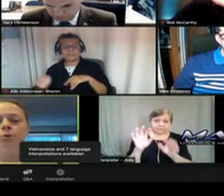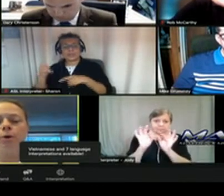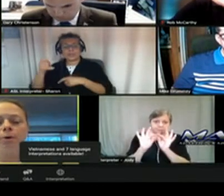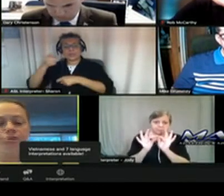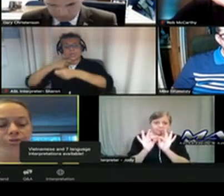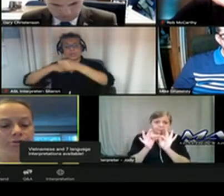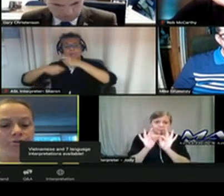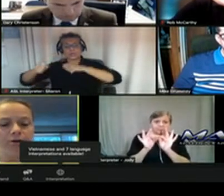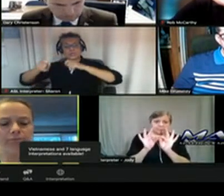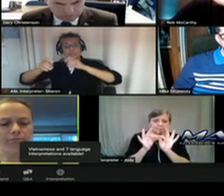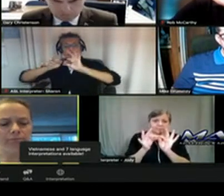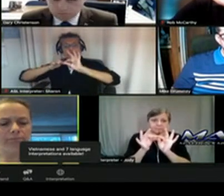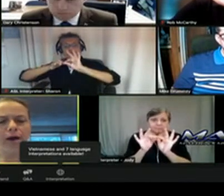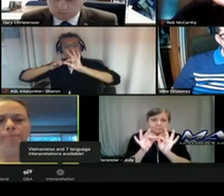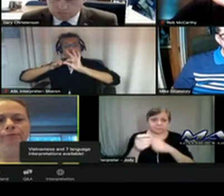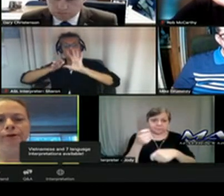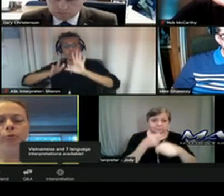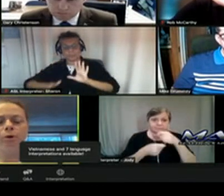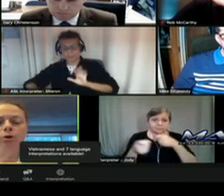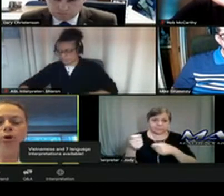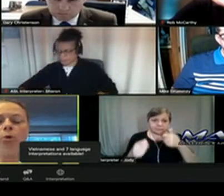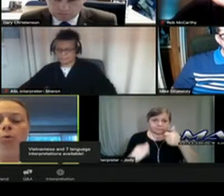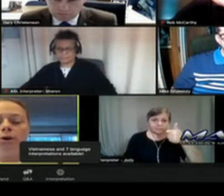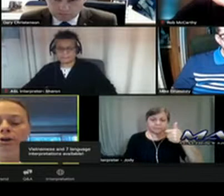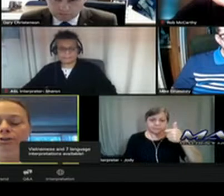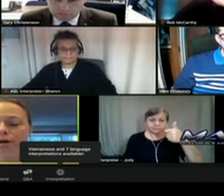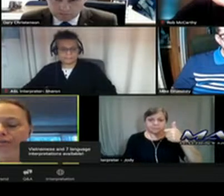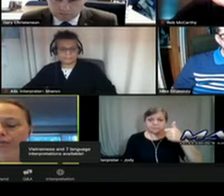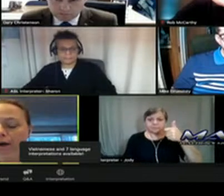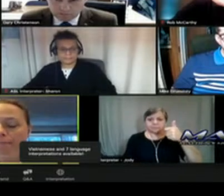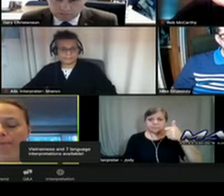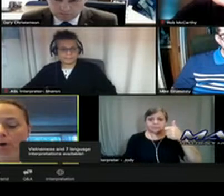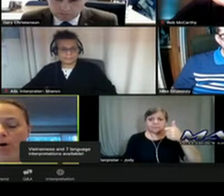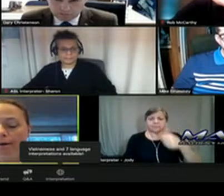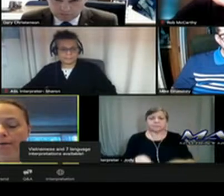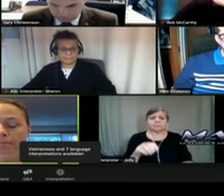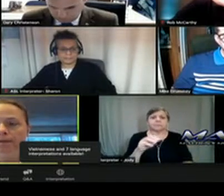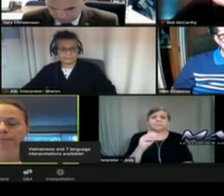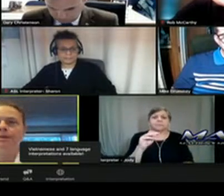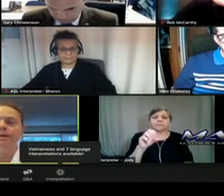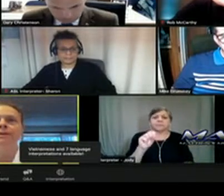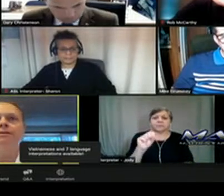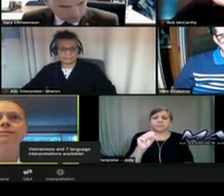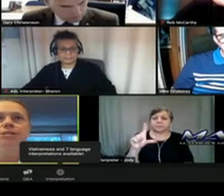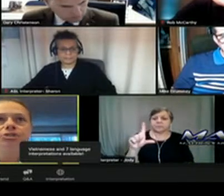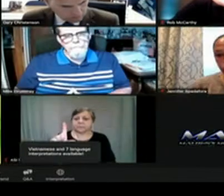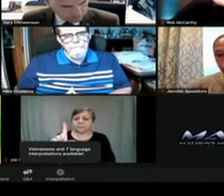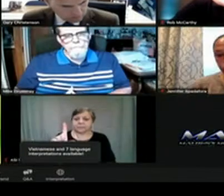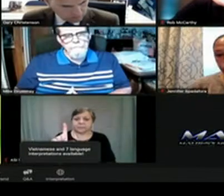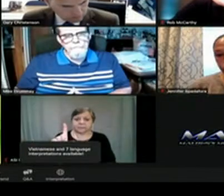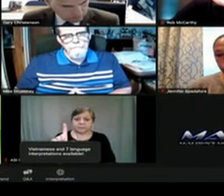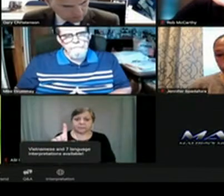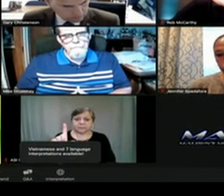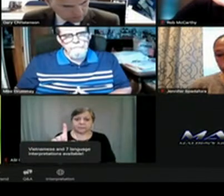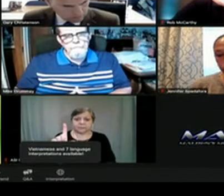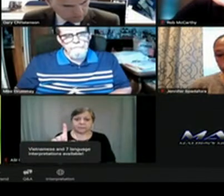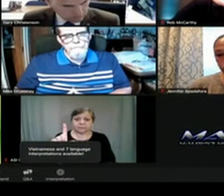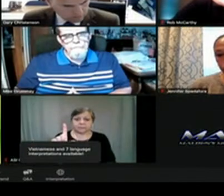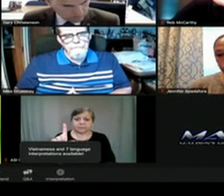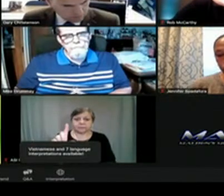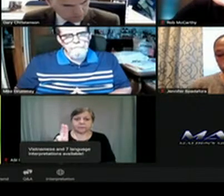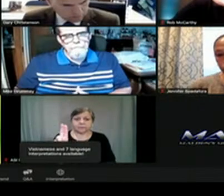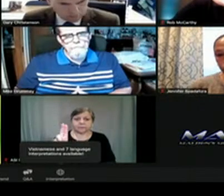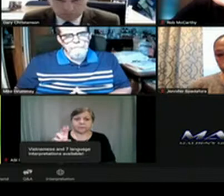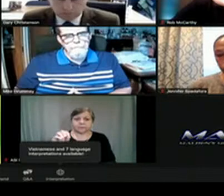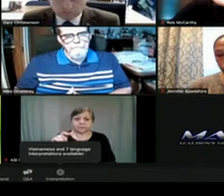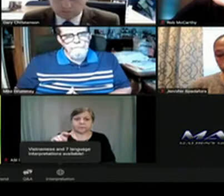I just had a quick question for everyone. What are your thoughts on maybe giving teachers, as